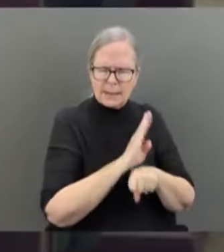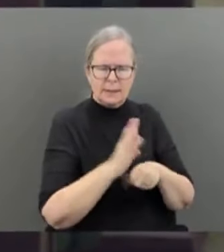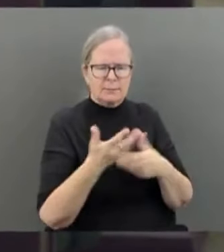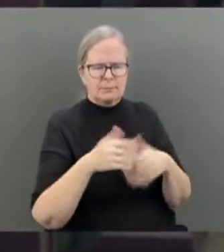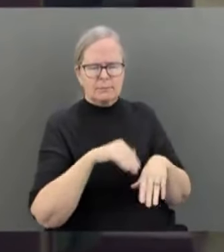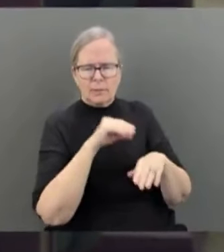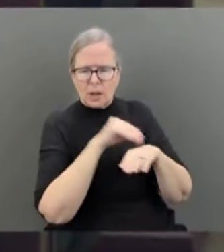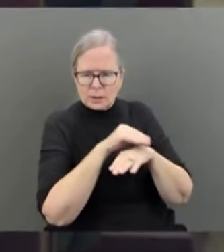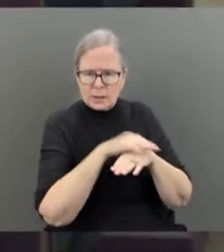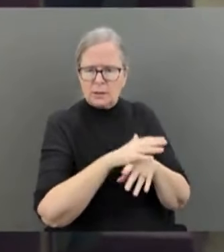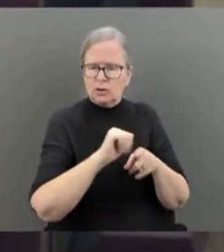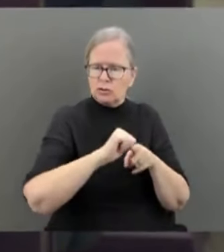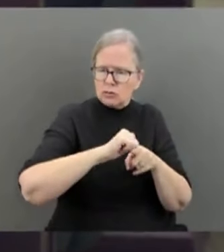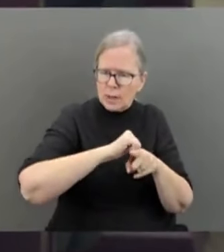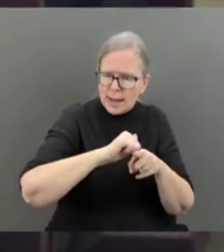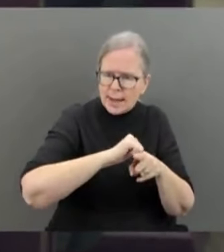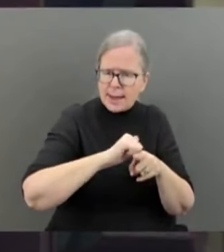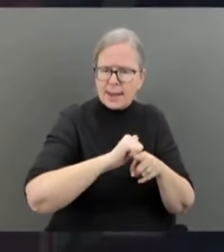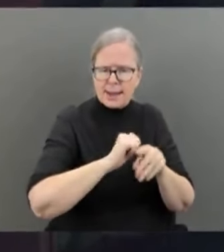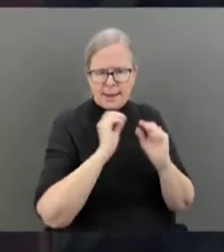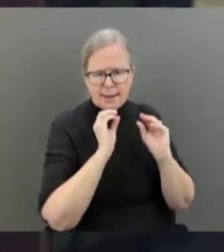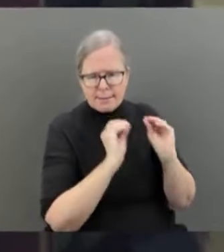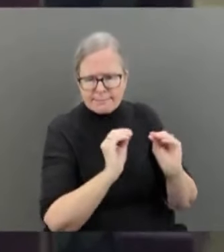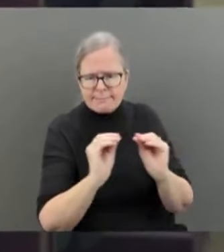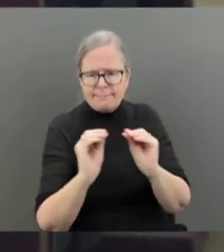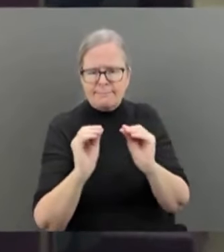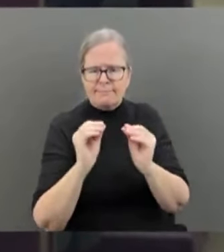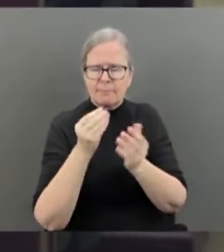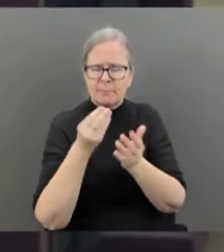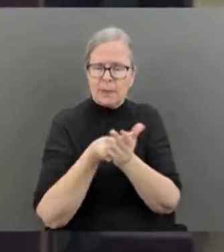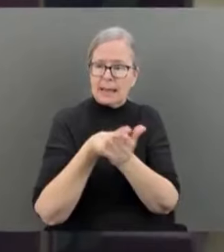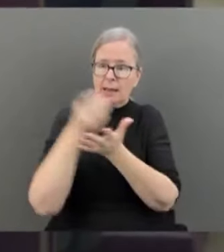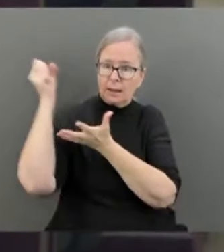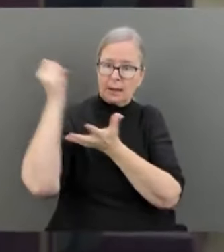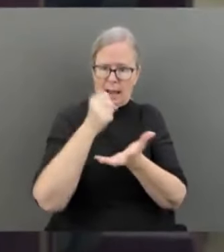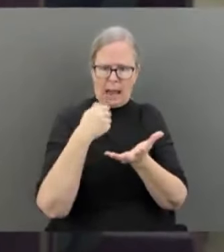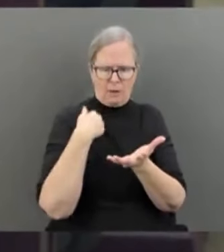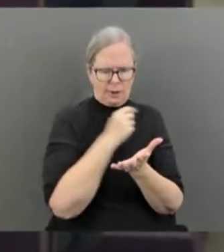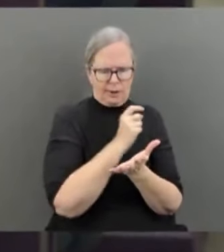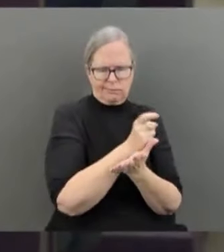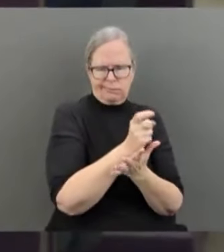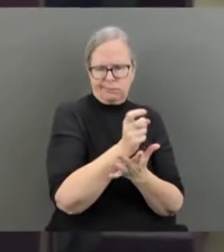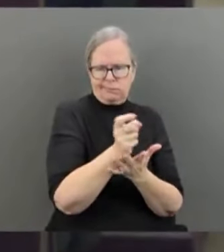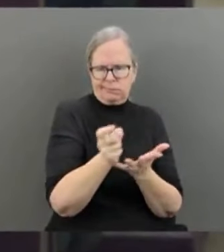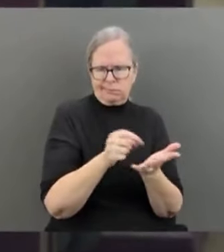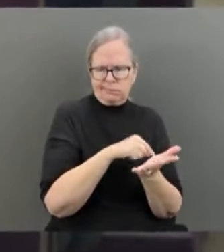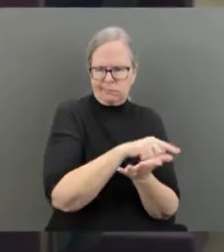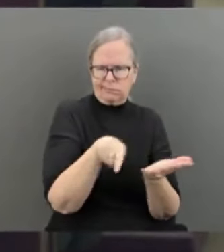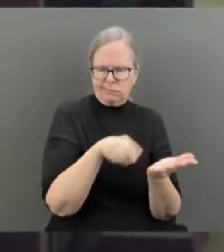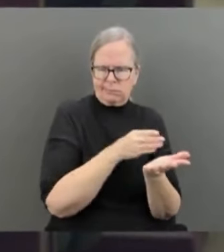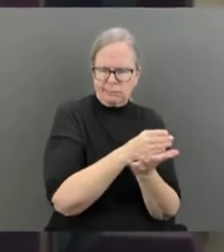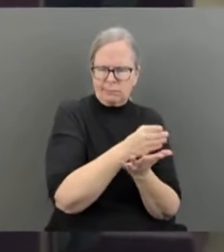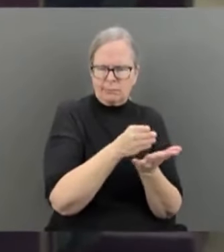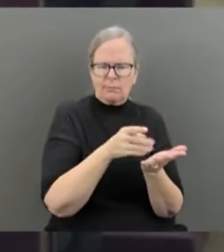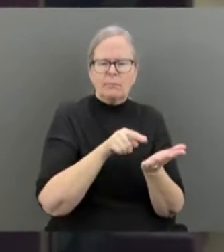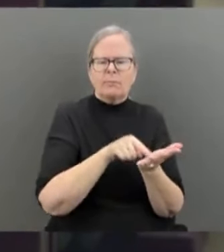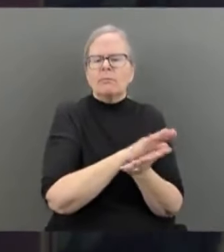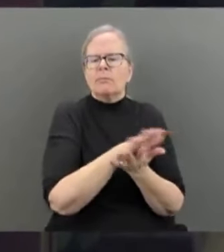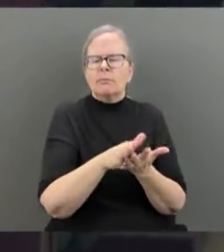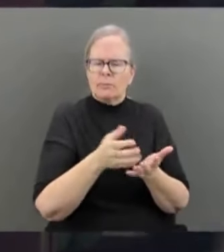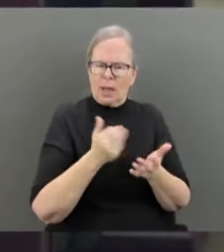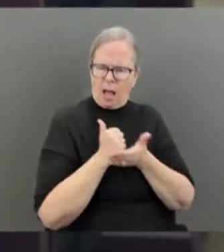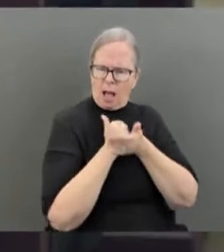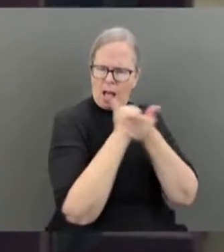specific program, the Film and Television Tax Credit, successfully attracted many productions with significant activity in and around Calgary and Edmonton.